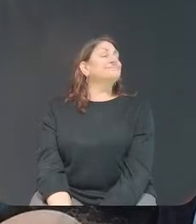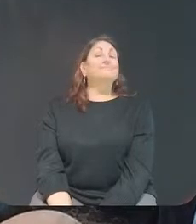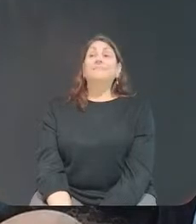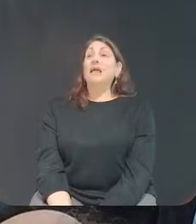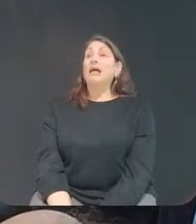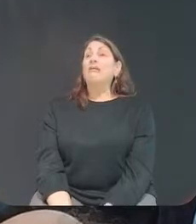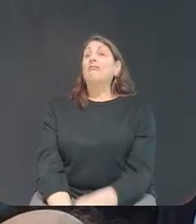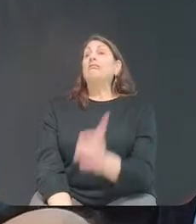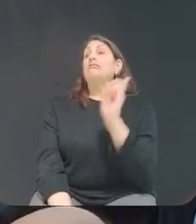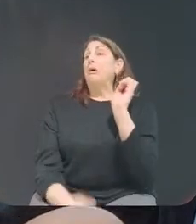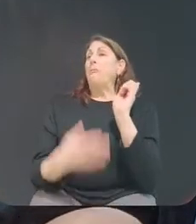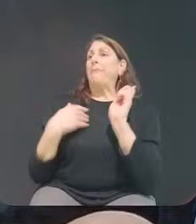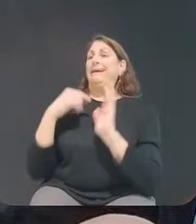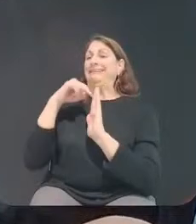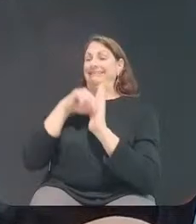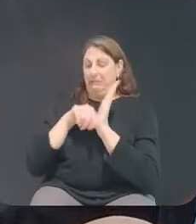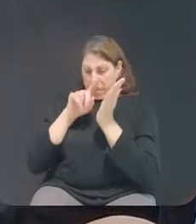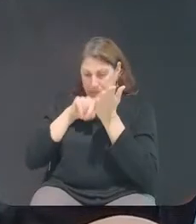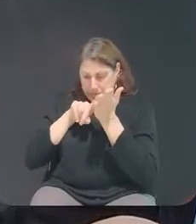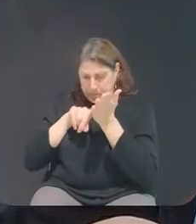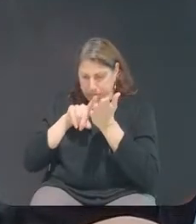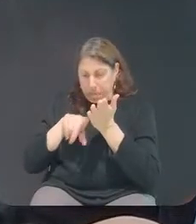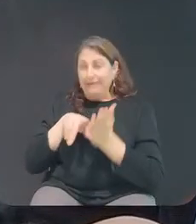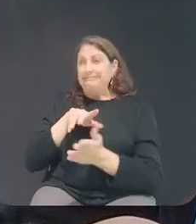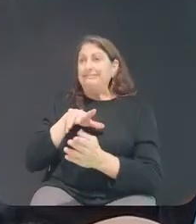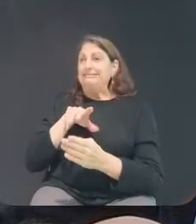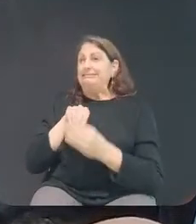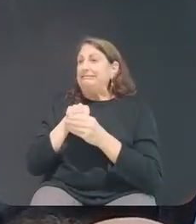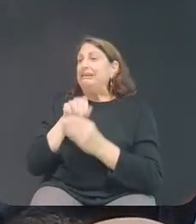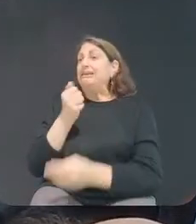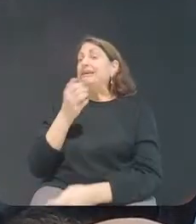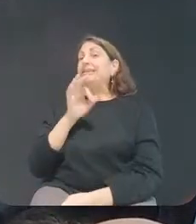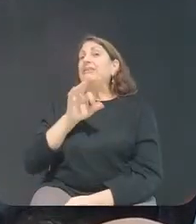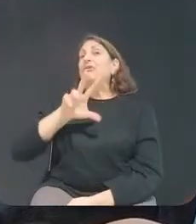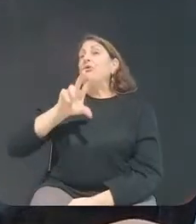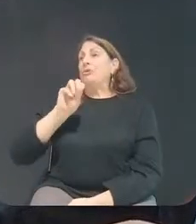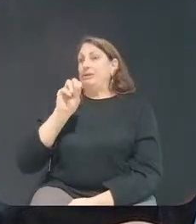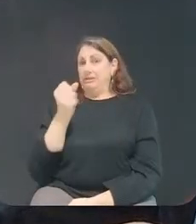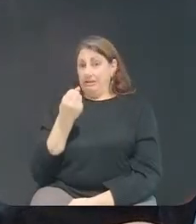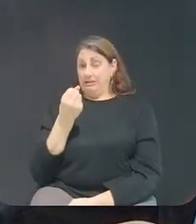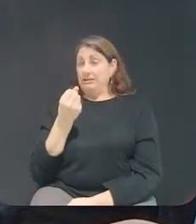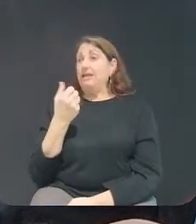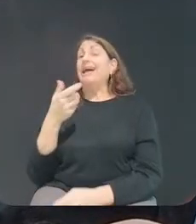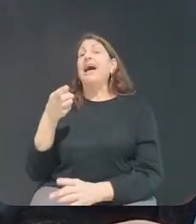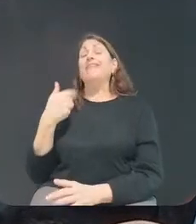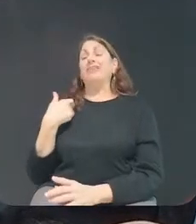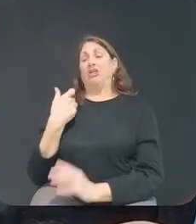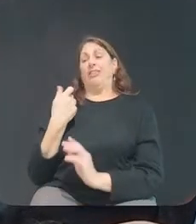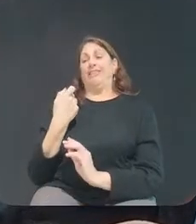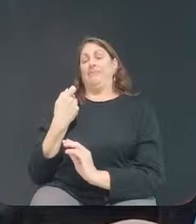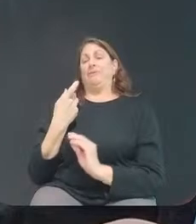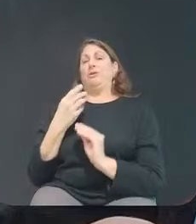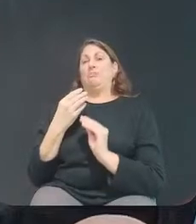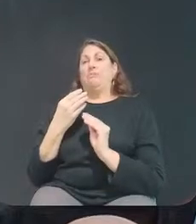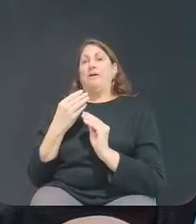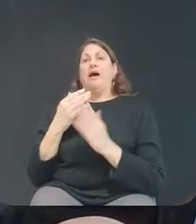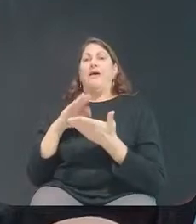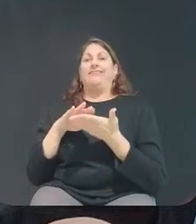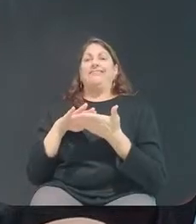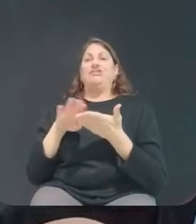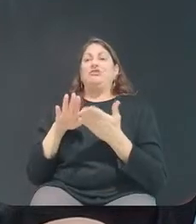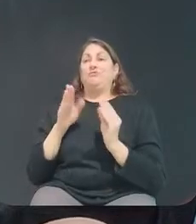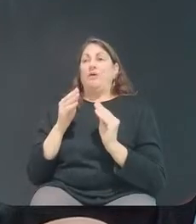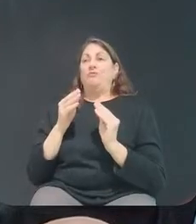That was my deep dive into the 1930s, and the favorite archival objects give me an excuse to go a little deeper than, as archivists, we would normally be able to